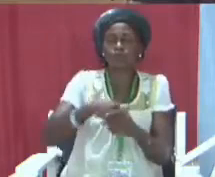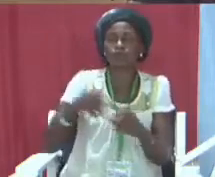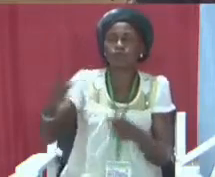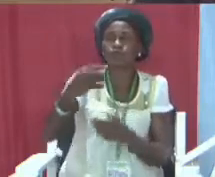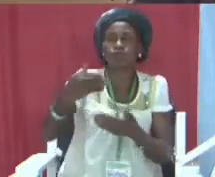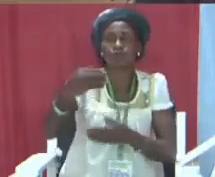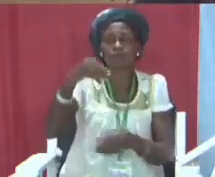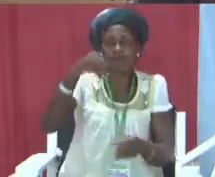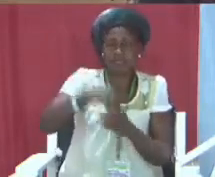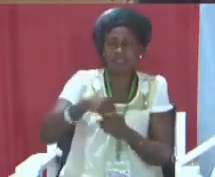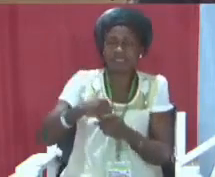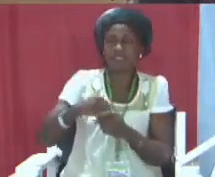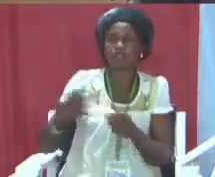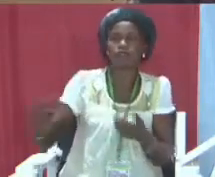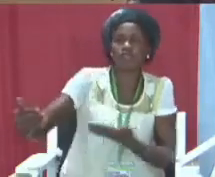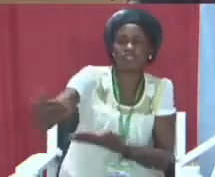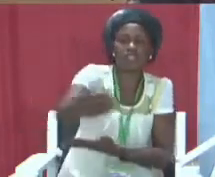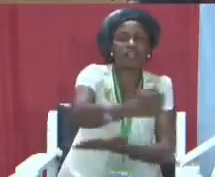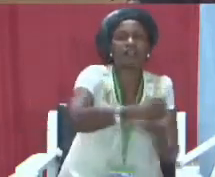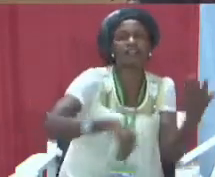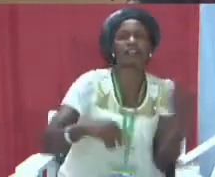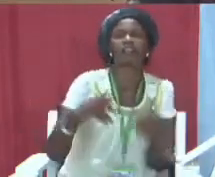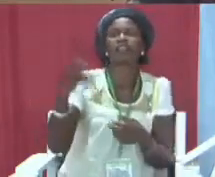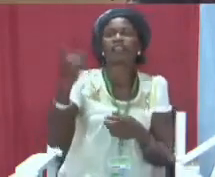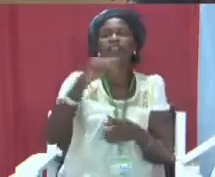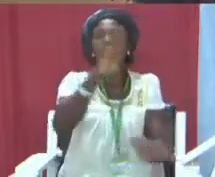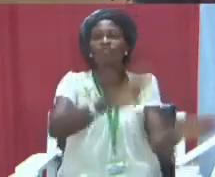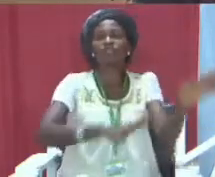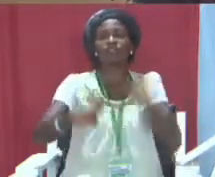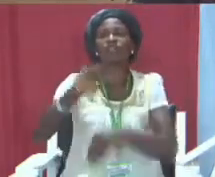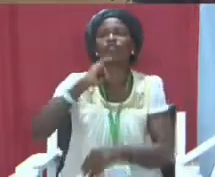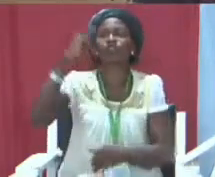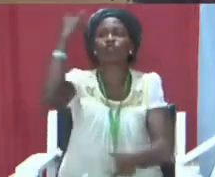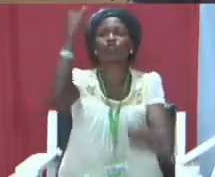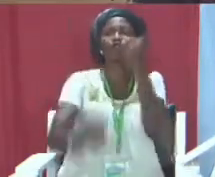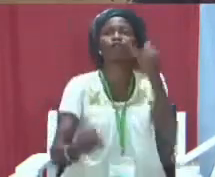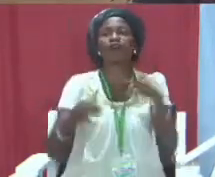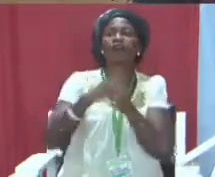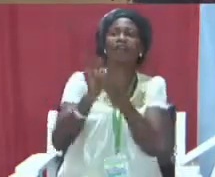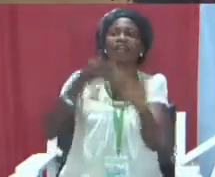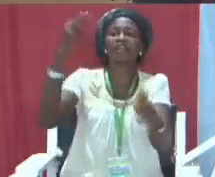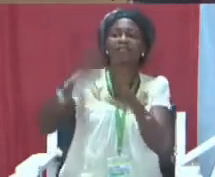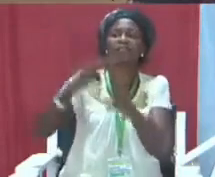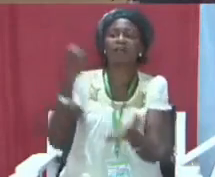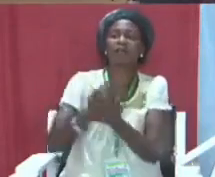you will harvest. The siege is over.